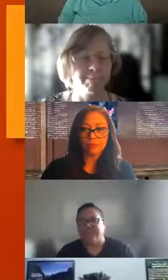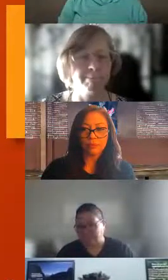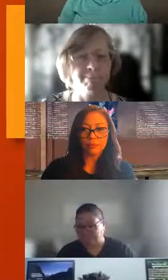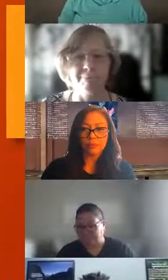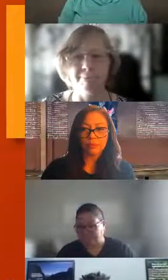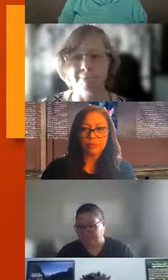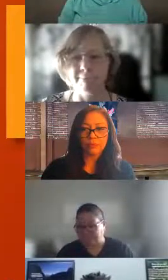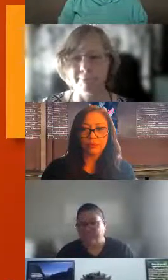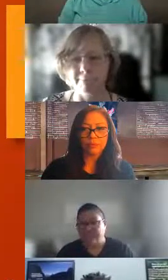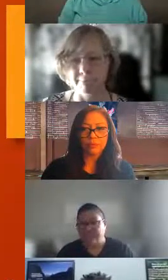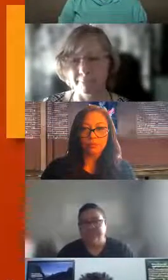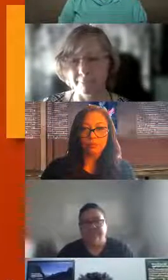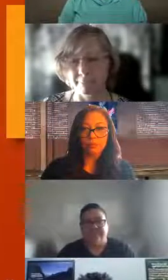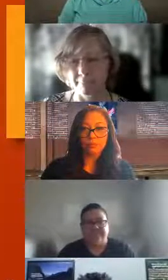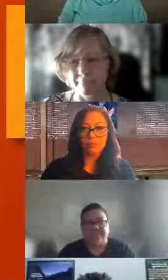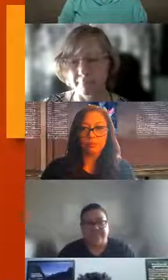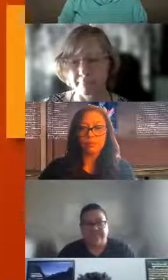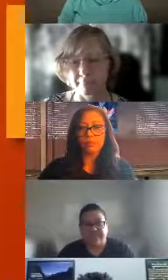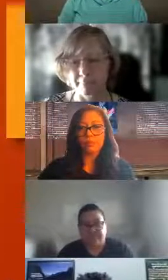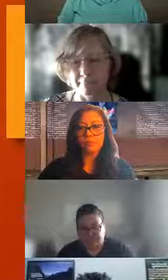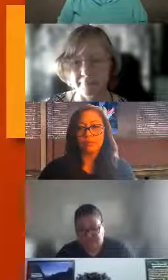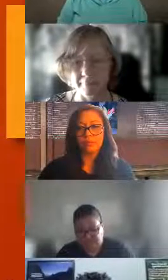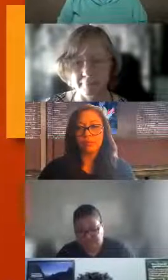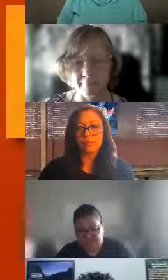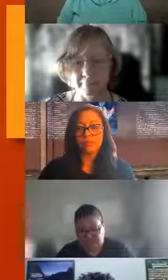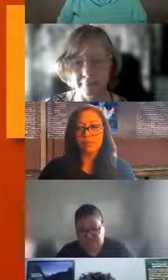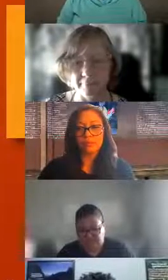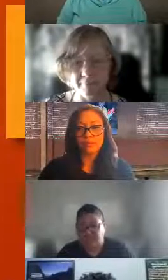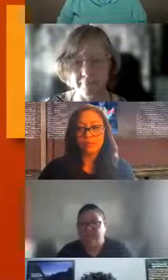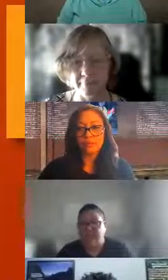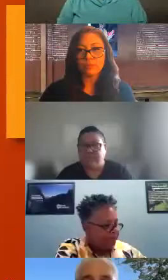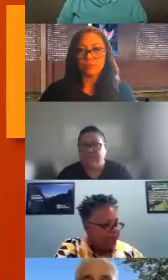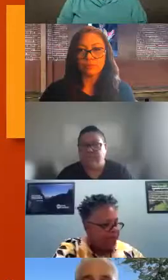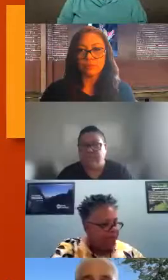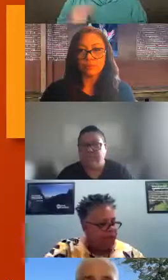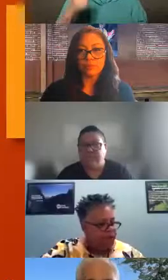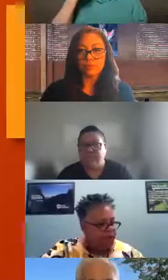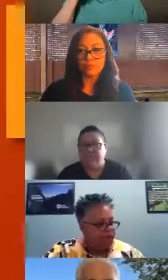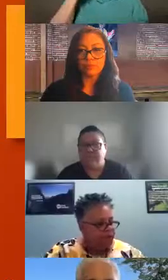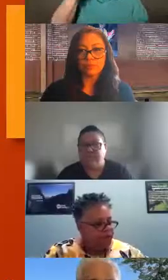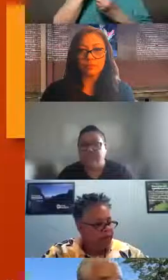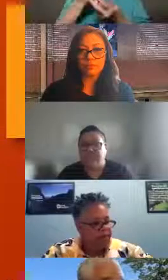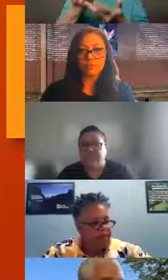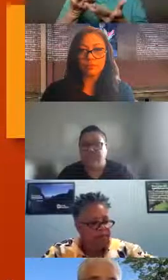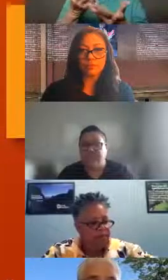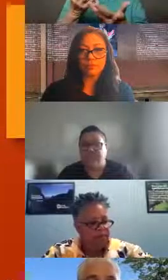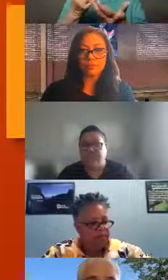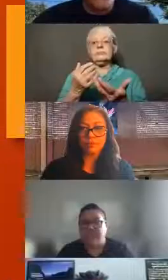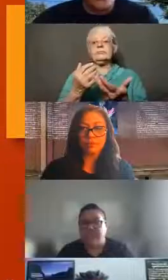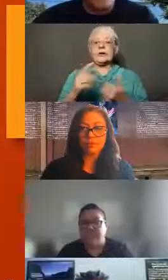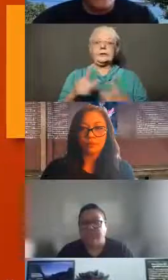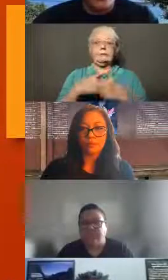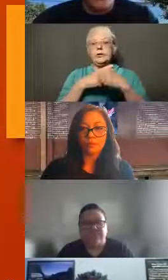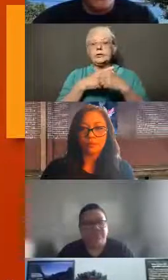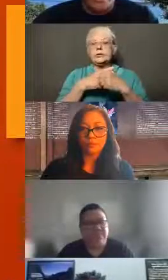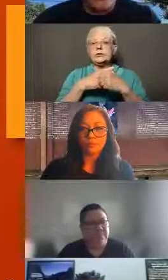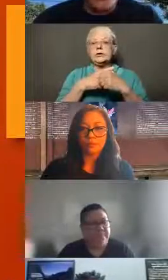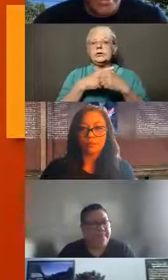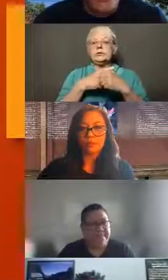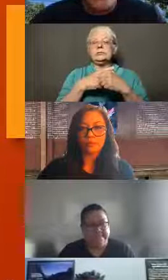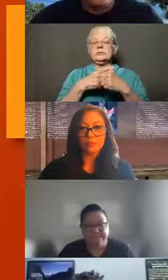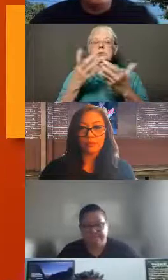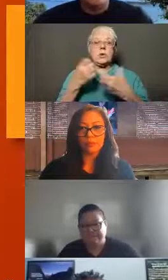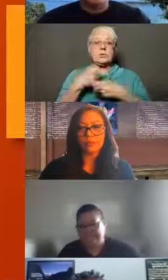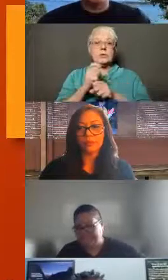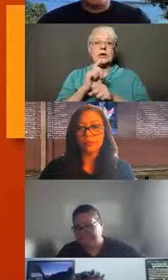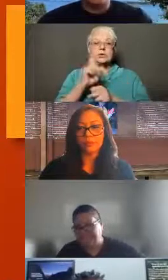For the purposes of some housekeeping, first, we want to make sure everyone understands